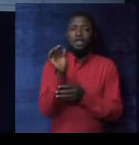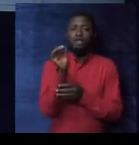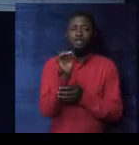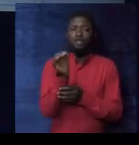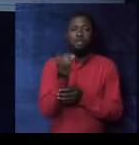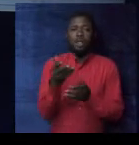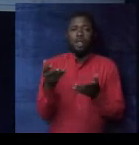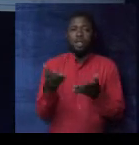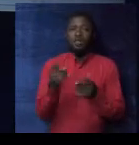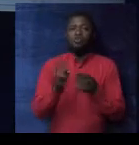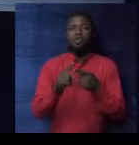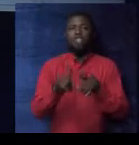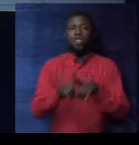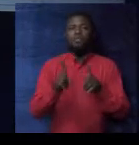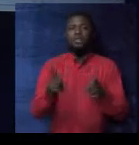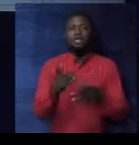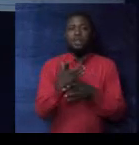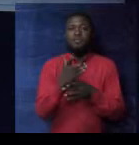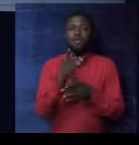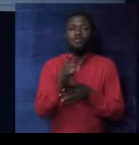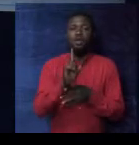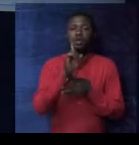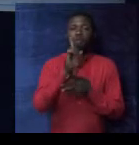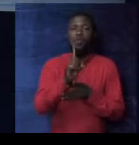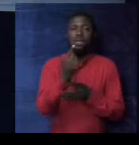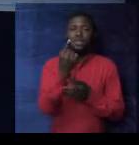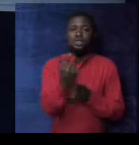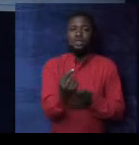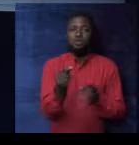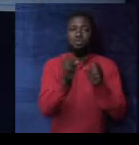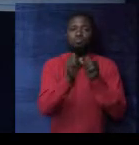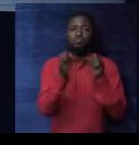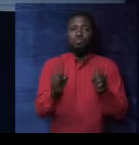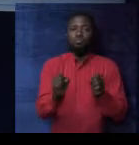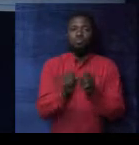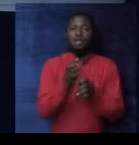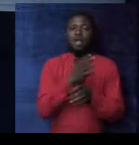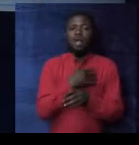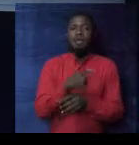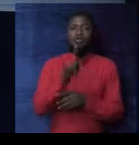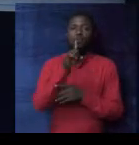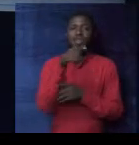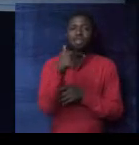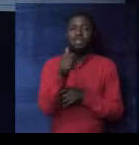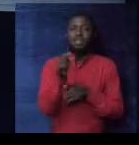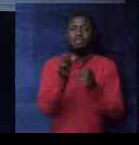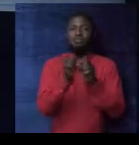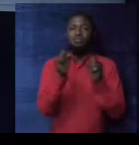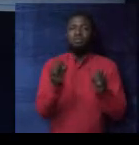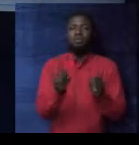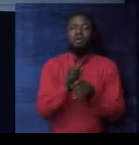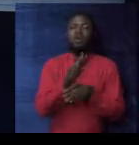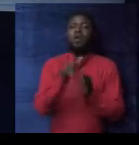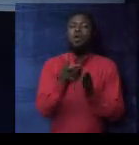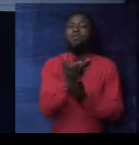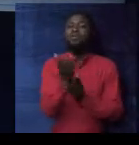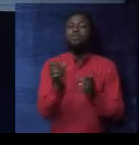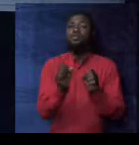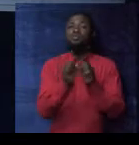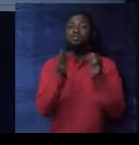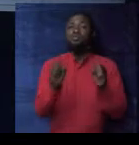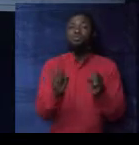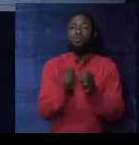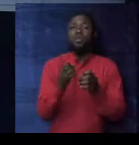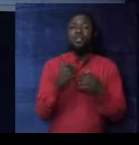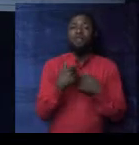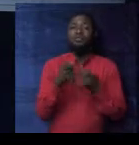had 0 here to differentiate between 1 single square and 1 10 square. So you can see that all the